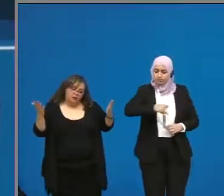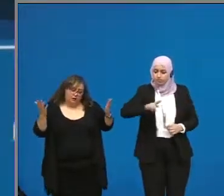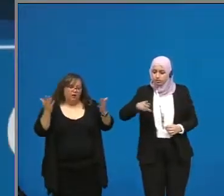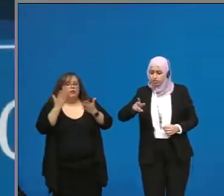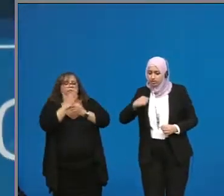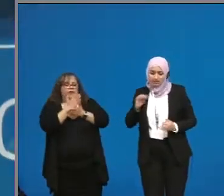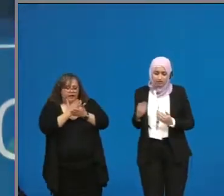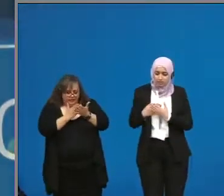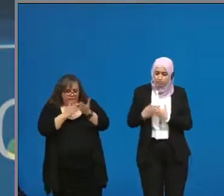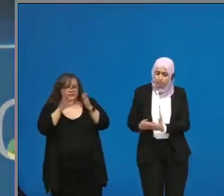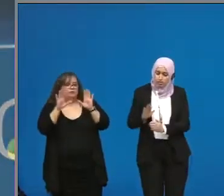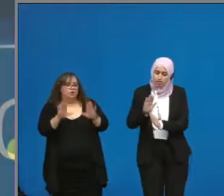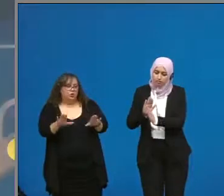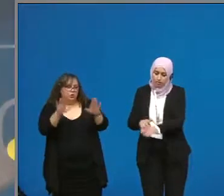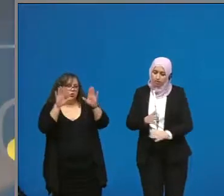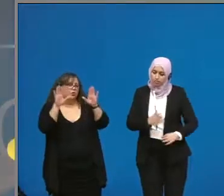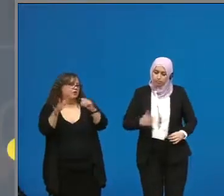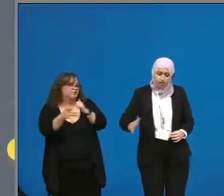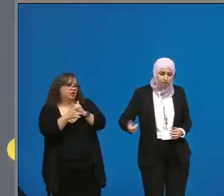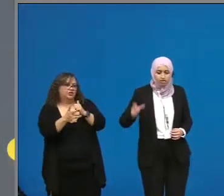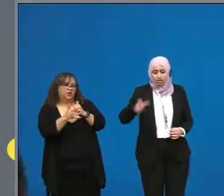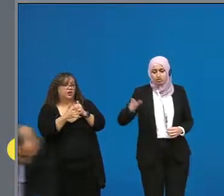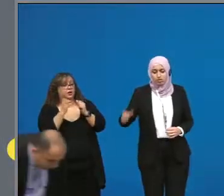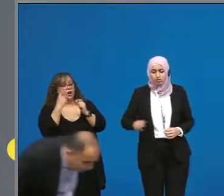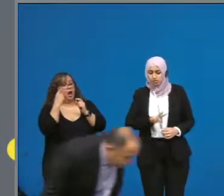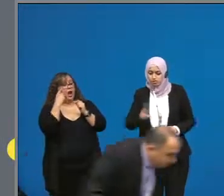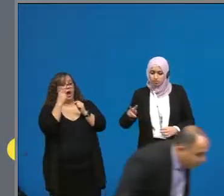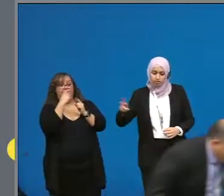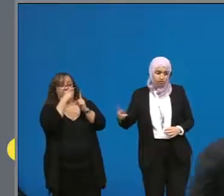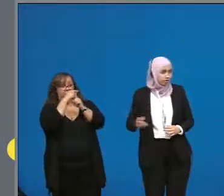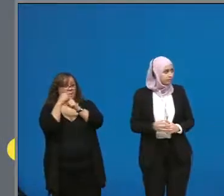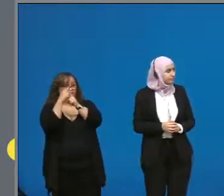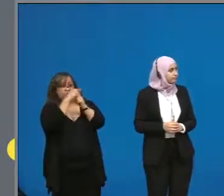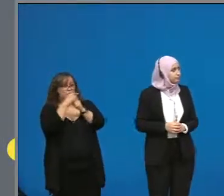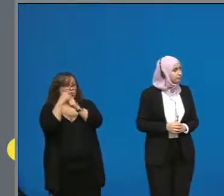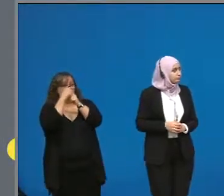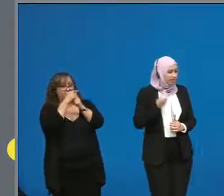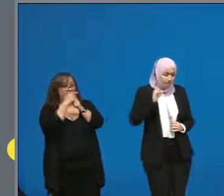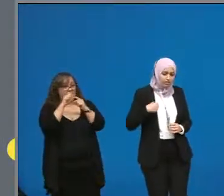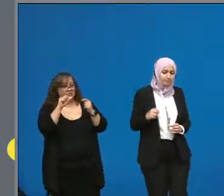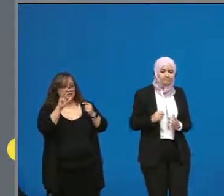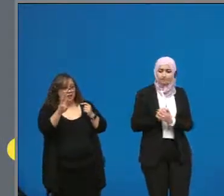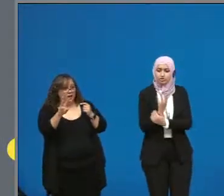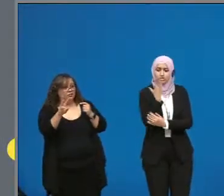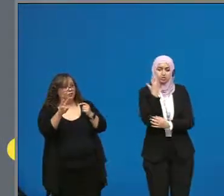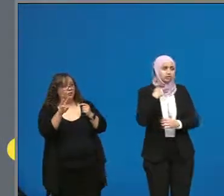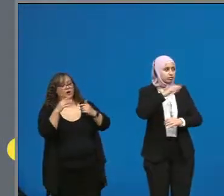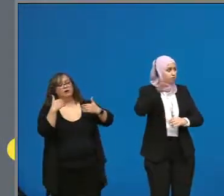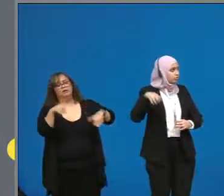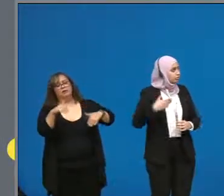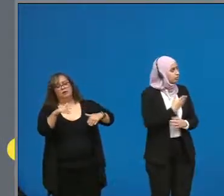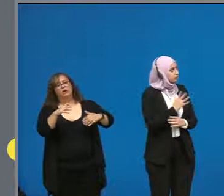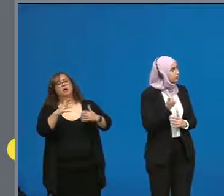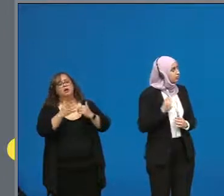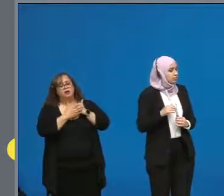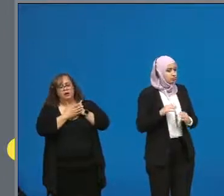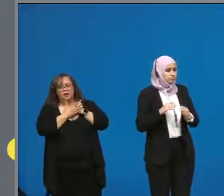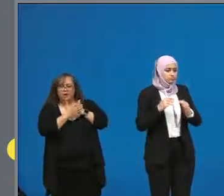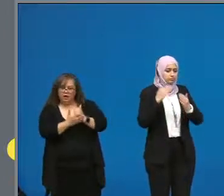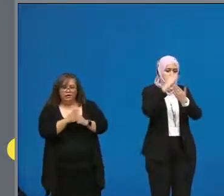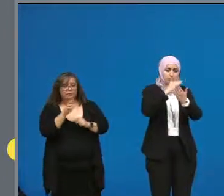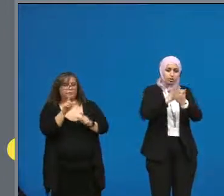innovative technology on that screen. Eye tracking software and gazing software that can really, really help people with individual and specific